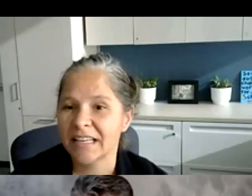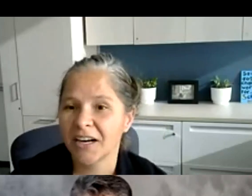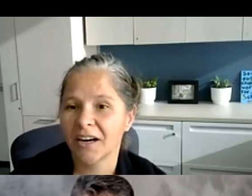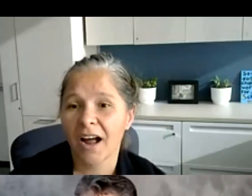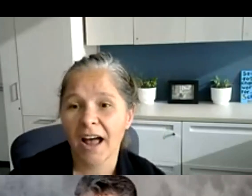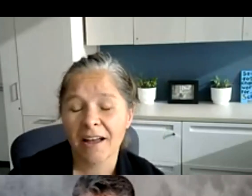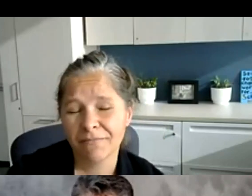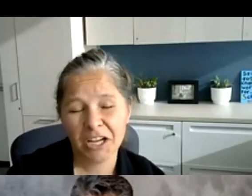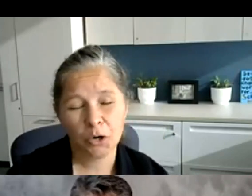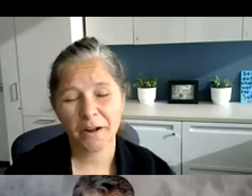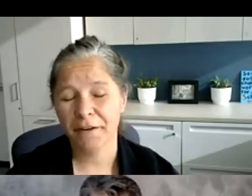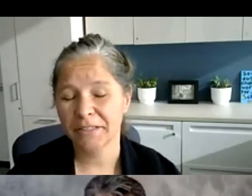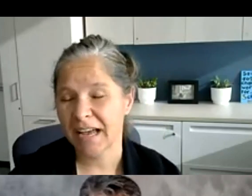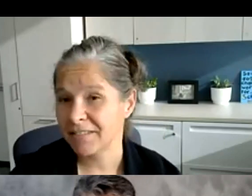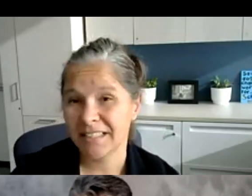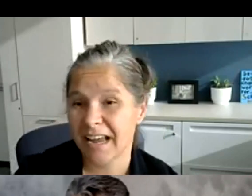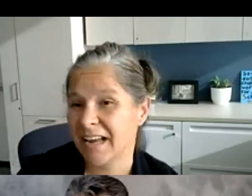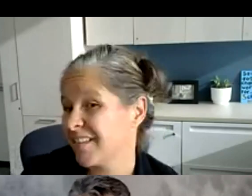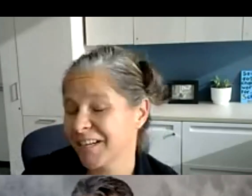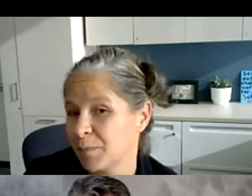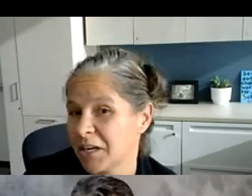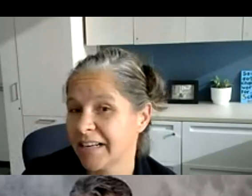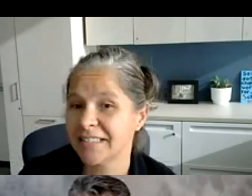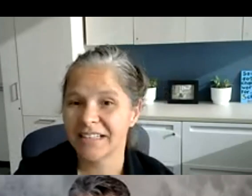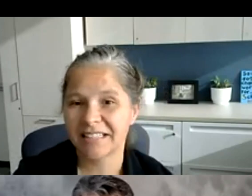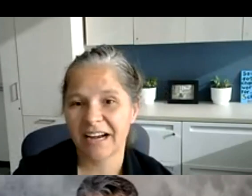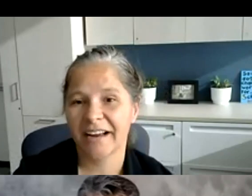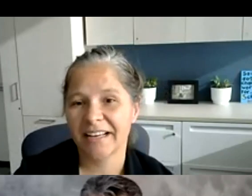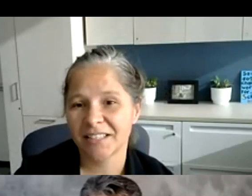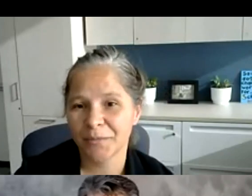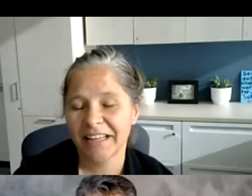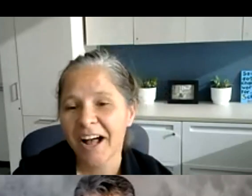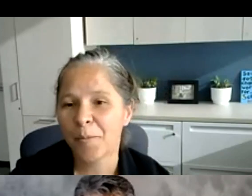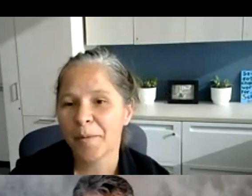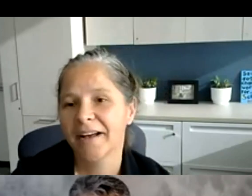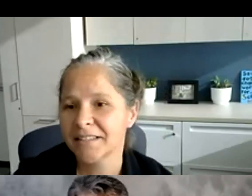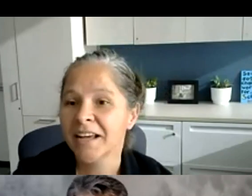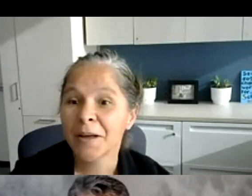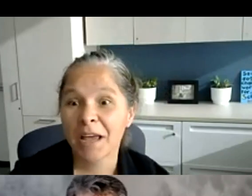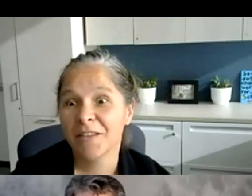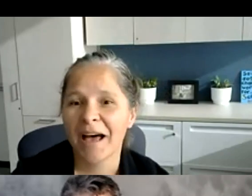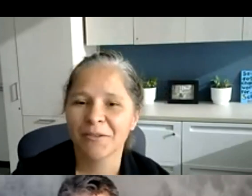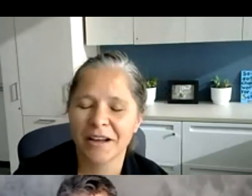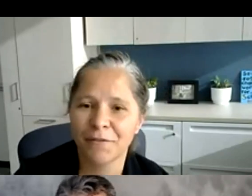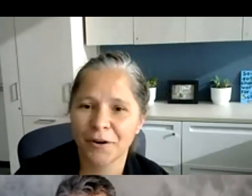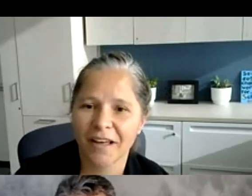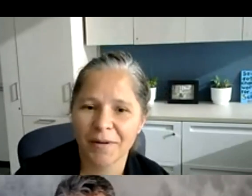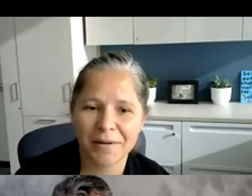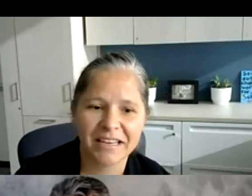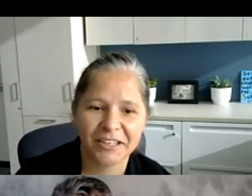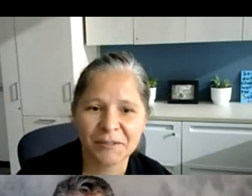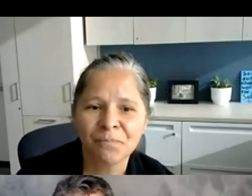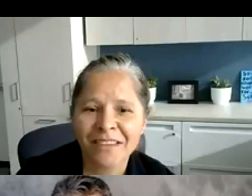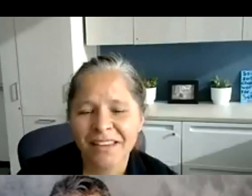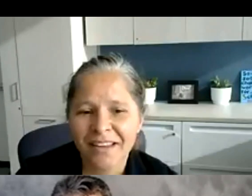excited to hear what folks have to say and their experience in these areas to really help us pave the pathway for the